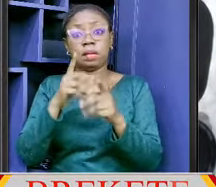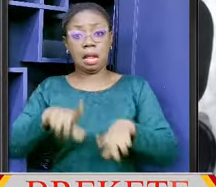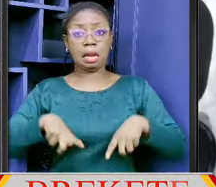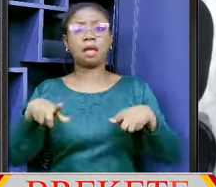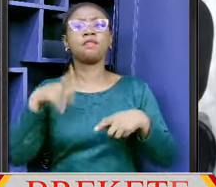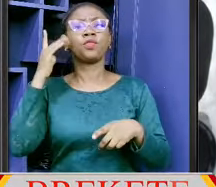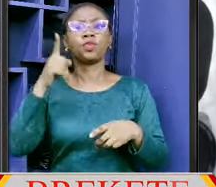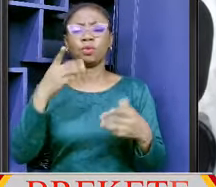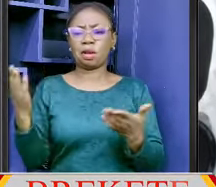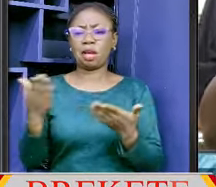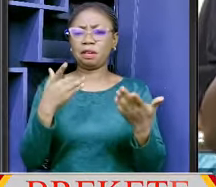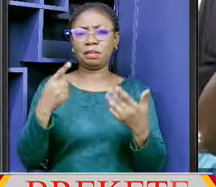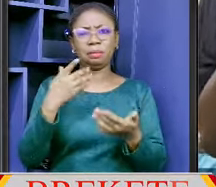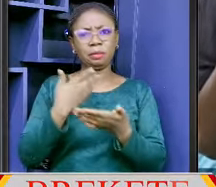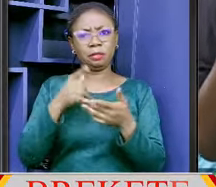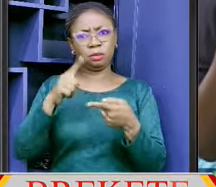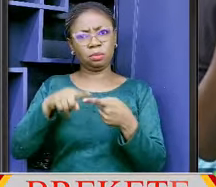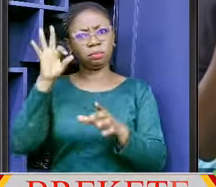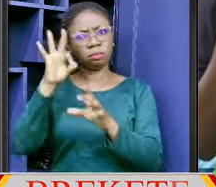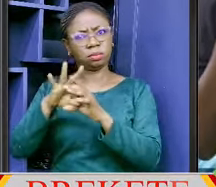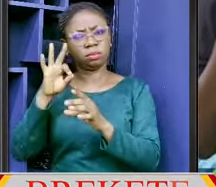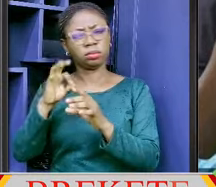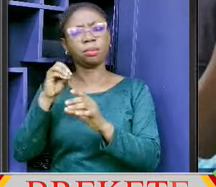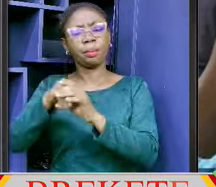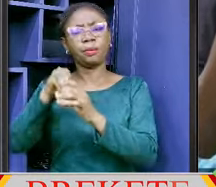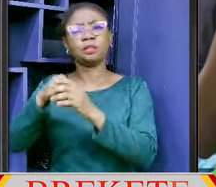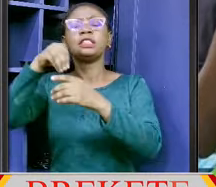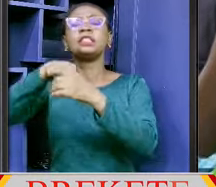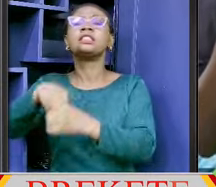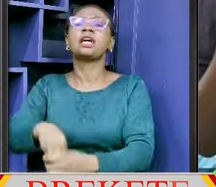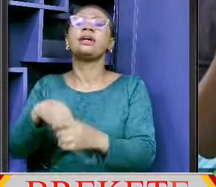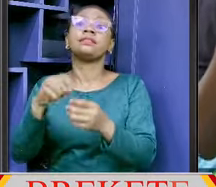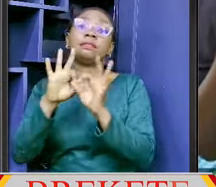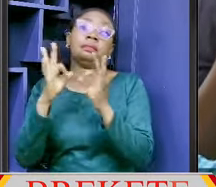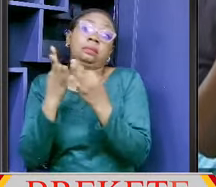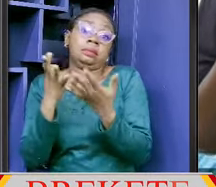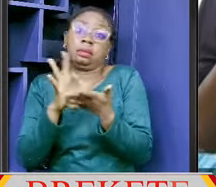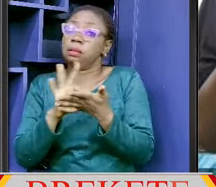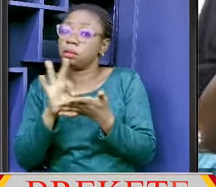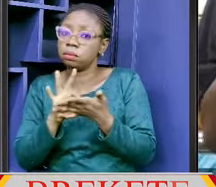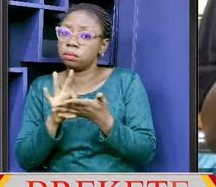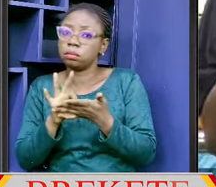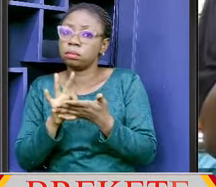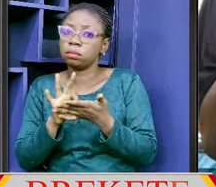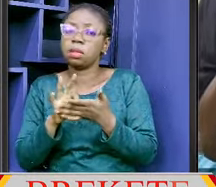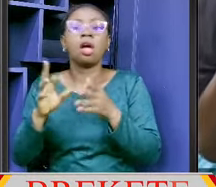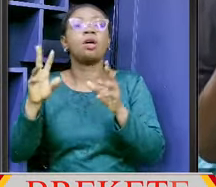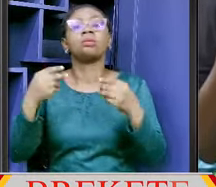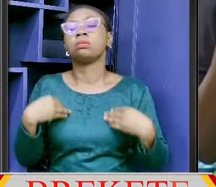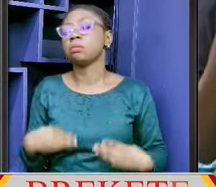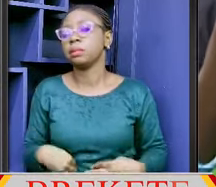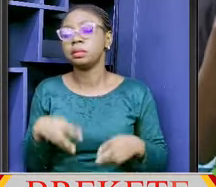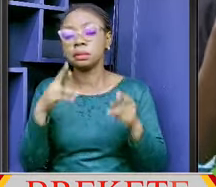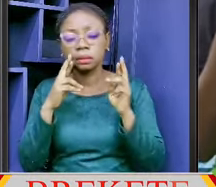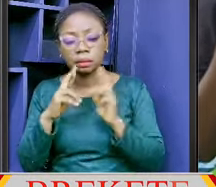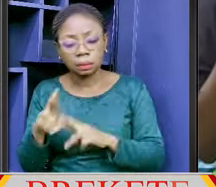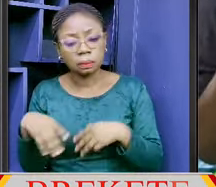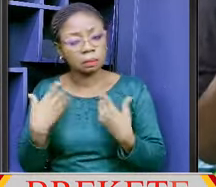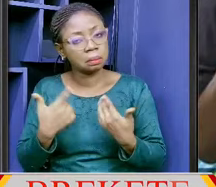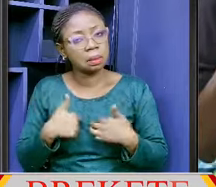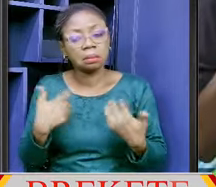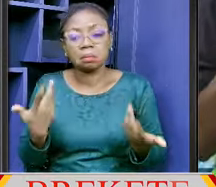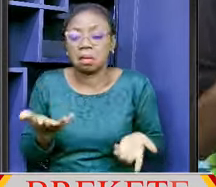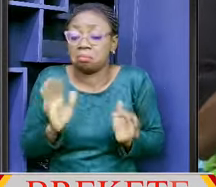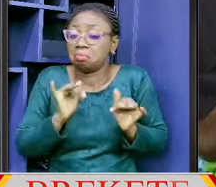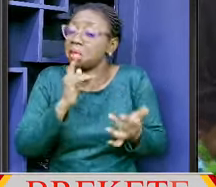Will you people carry the money and come and put in family account? Nobody answer me. I now do I did not keep on calling them